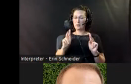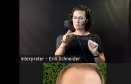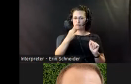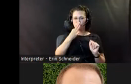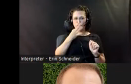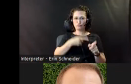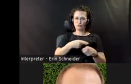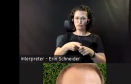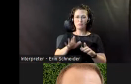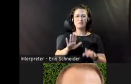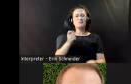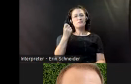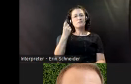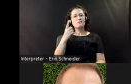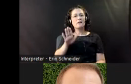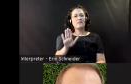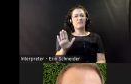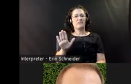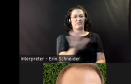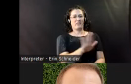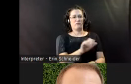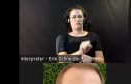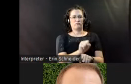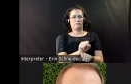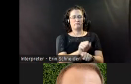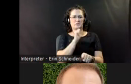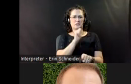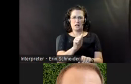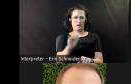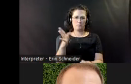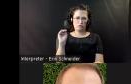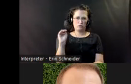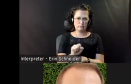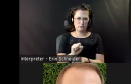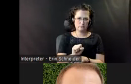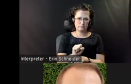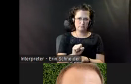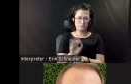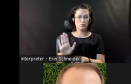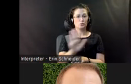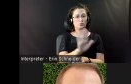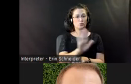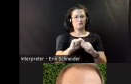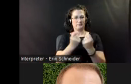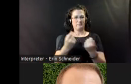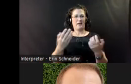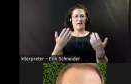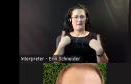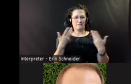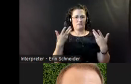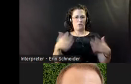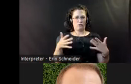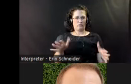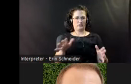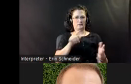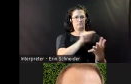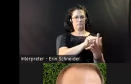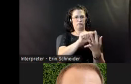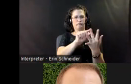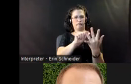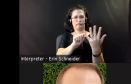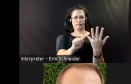that is their jobs. But in many organizations, where one of these areas may be lacking resources or talent, BRMs are